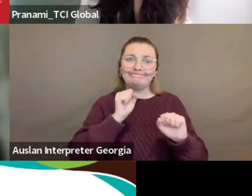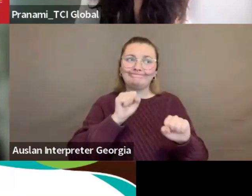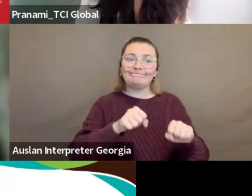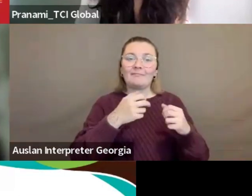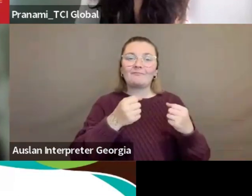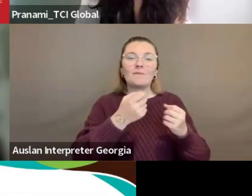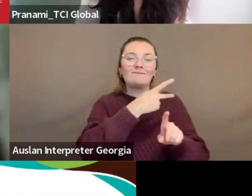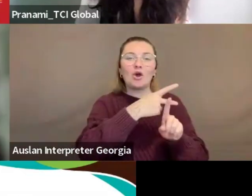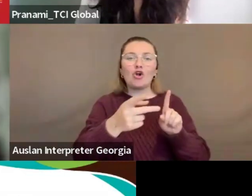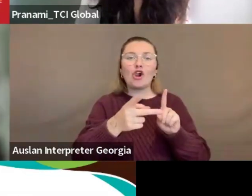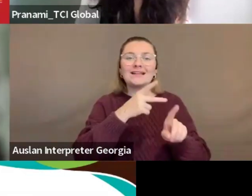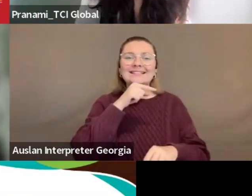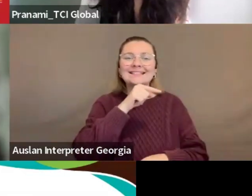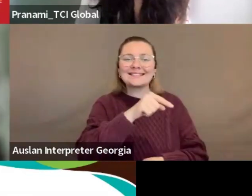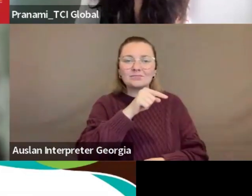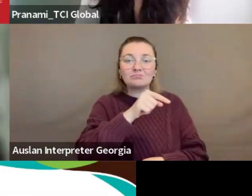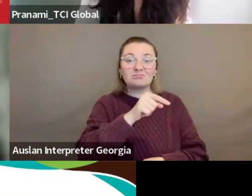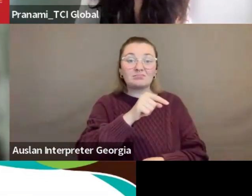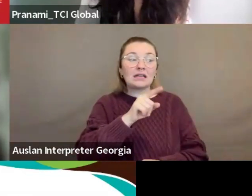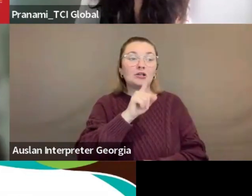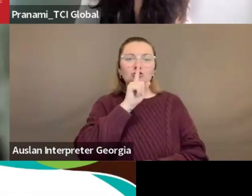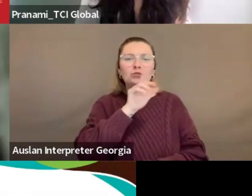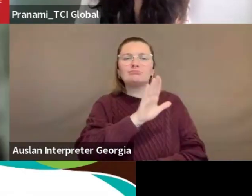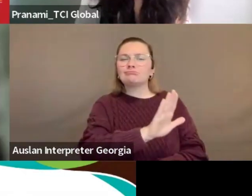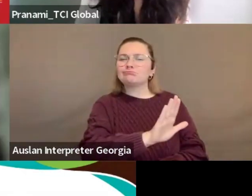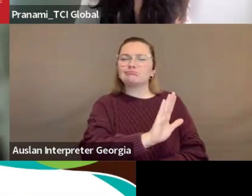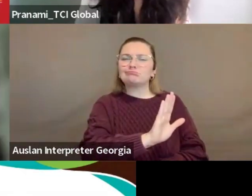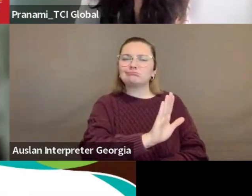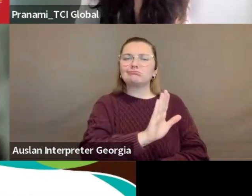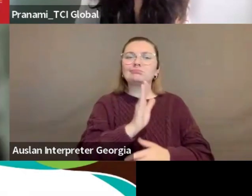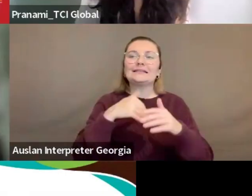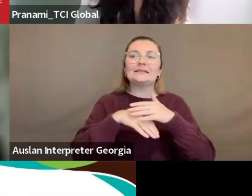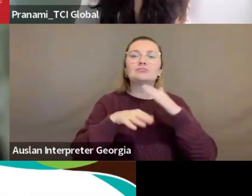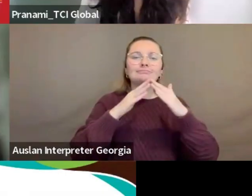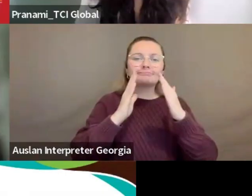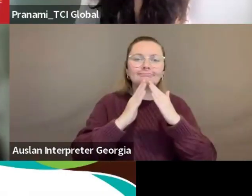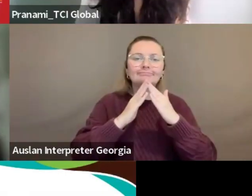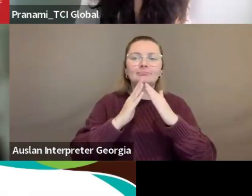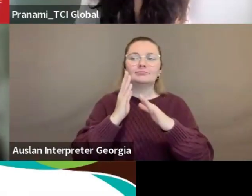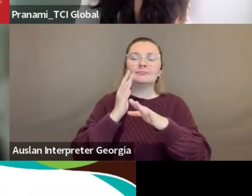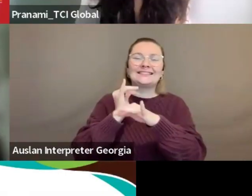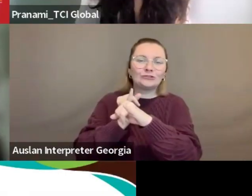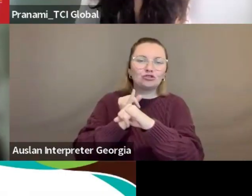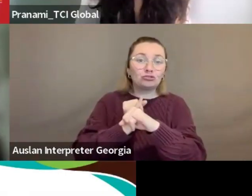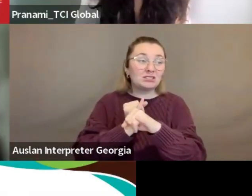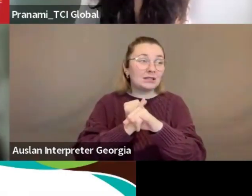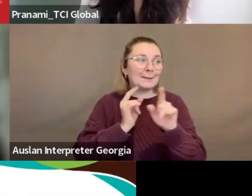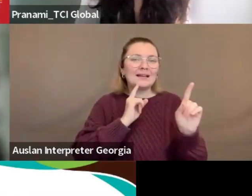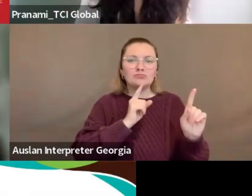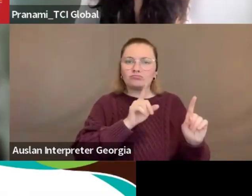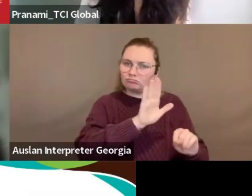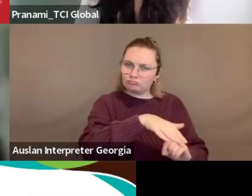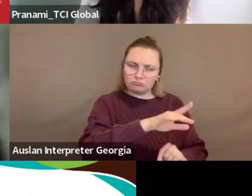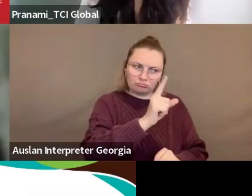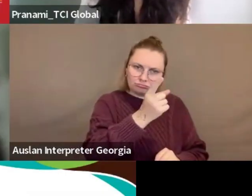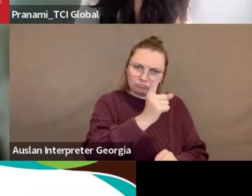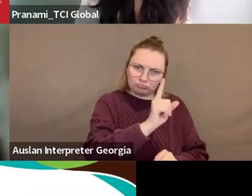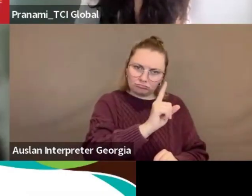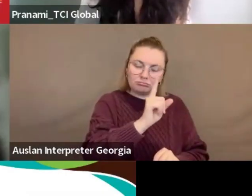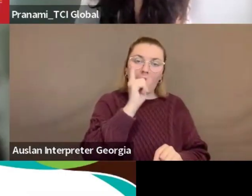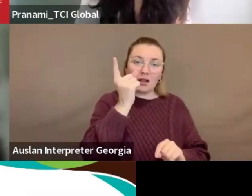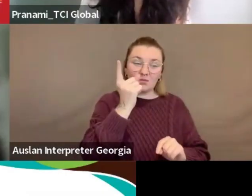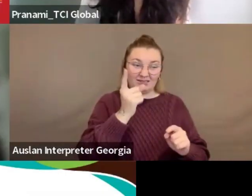and their silencing within institutions and households allows the violence to continue. The lack